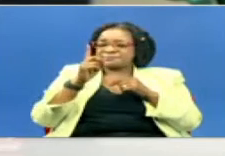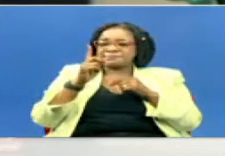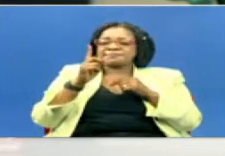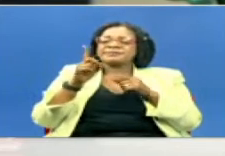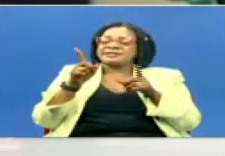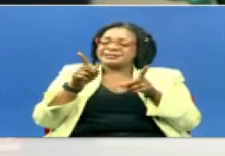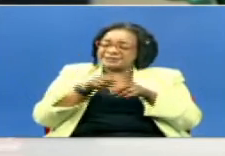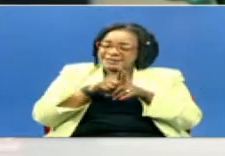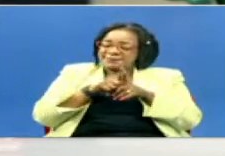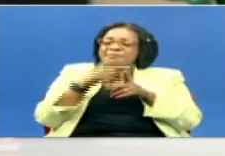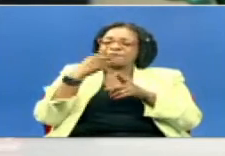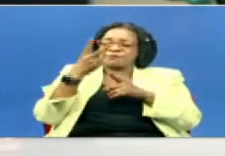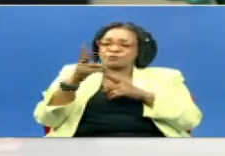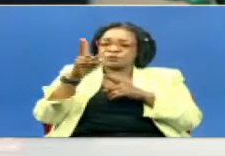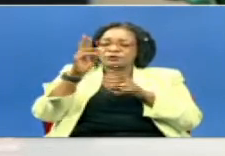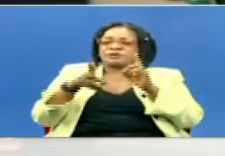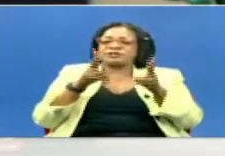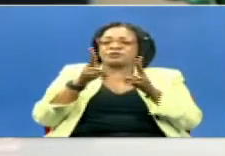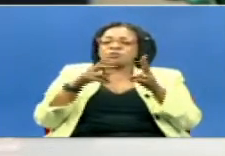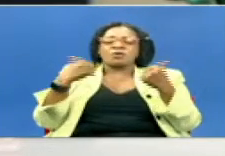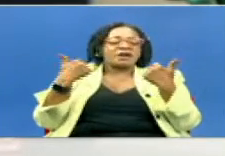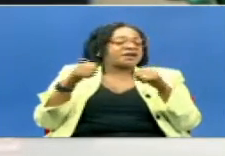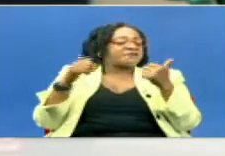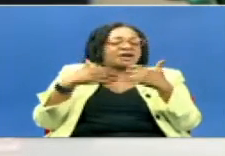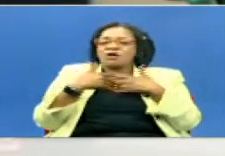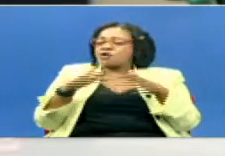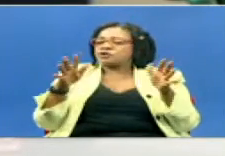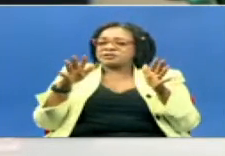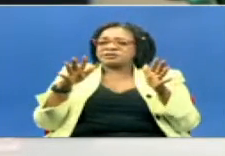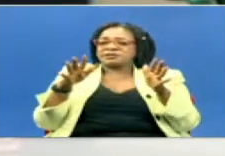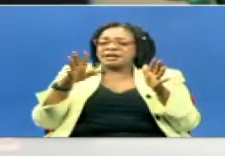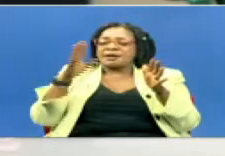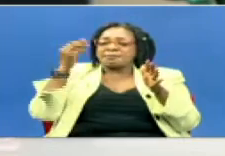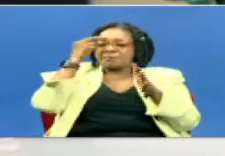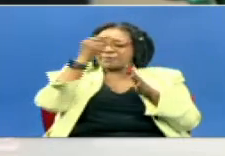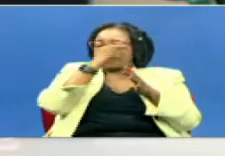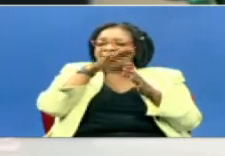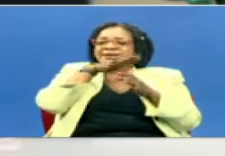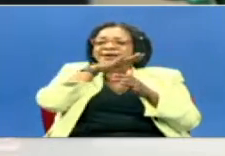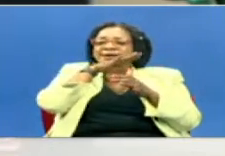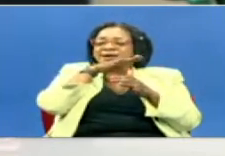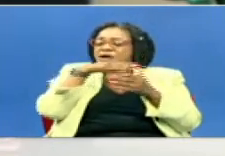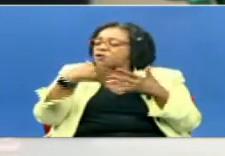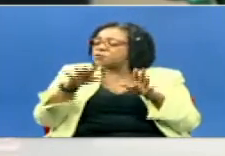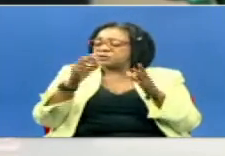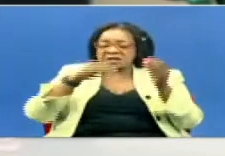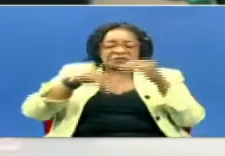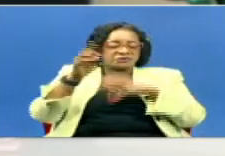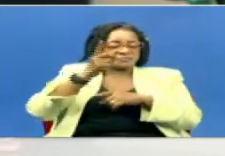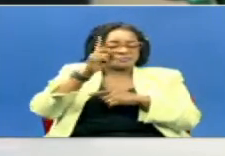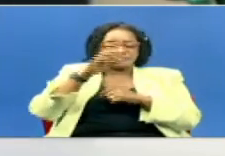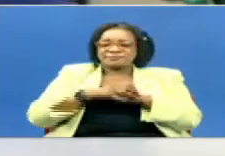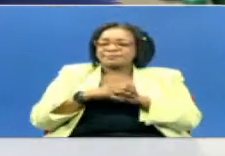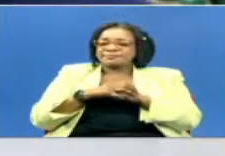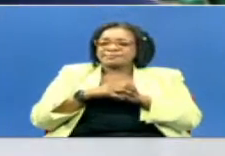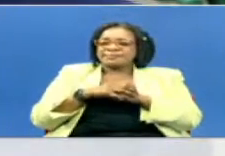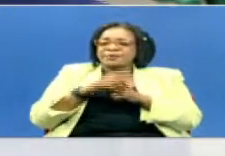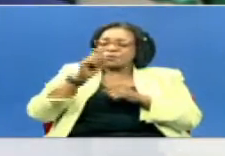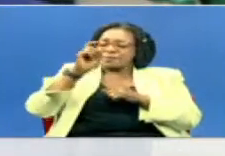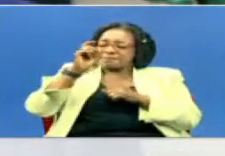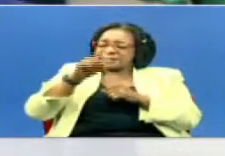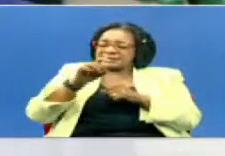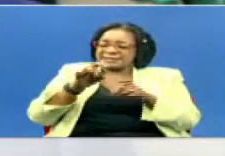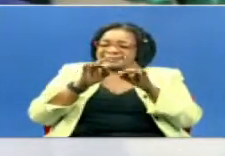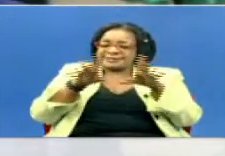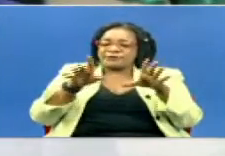the same view in 2022, we did not lose. Mother and Raila did not lose the election. So we must get rid of